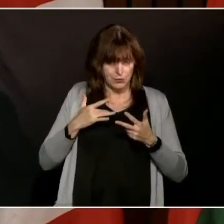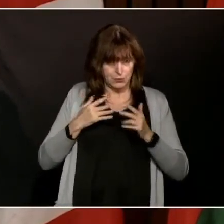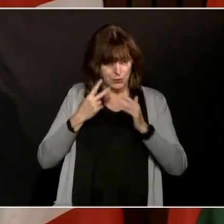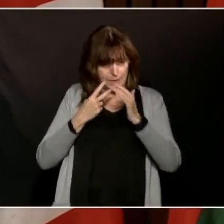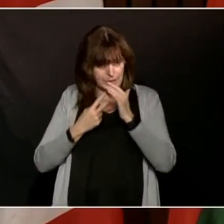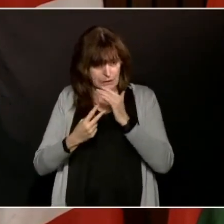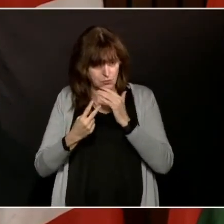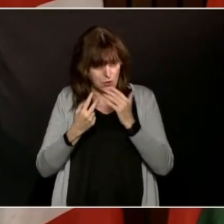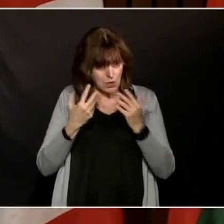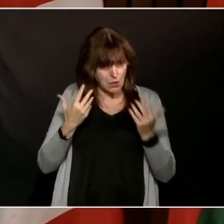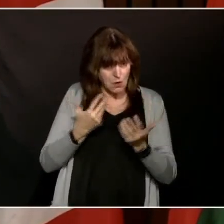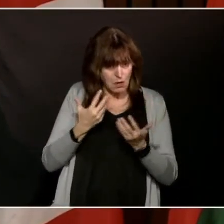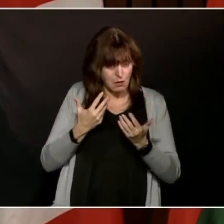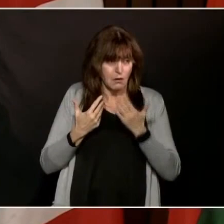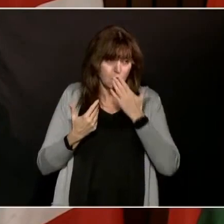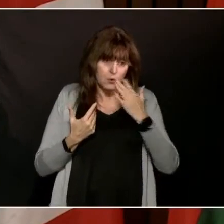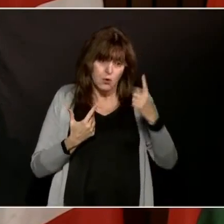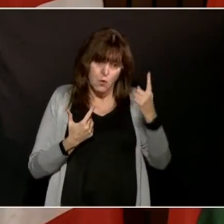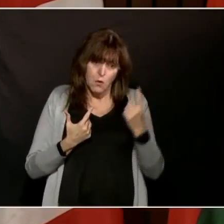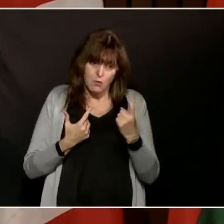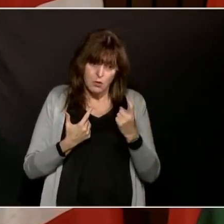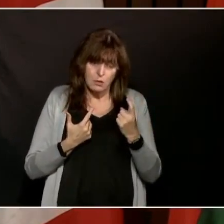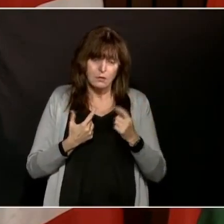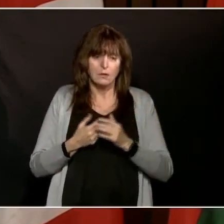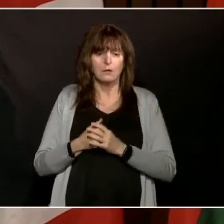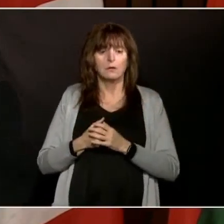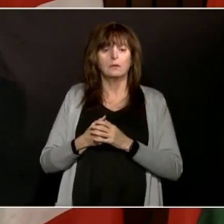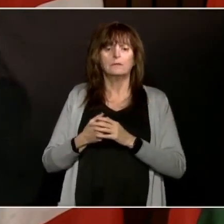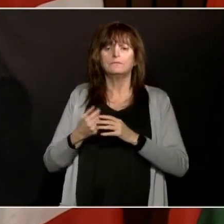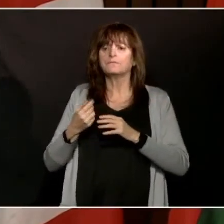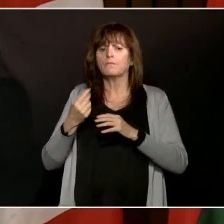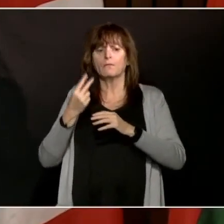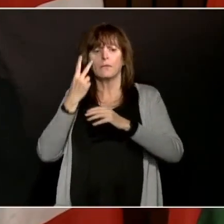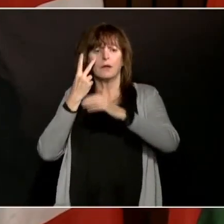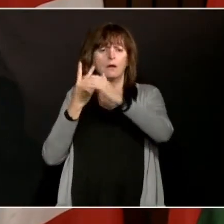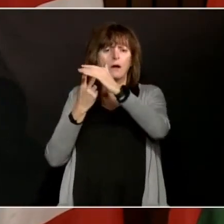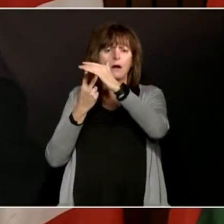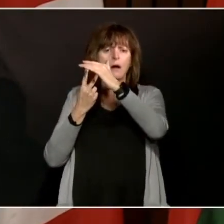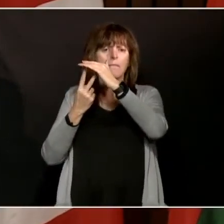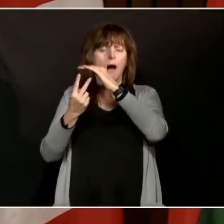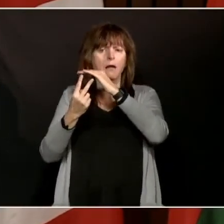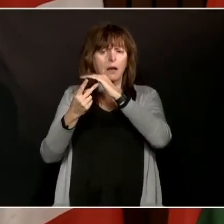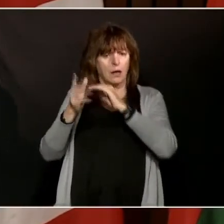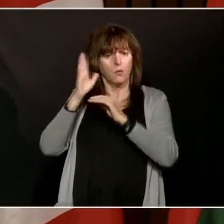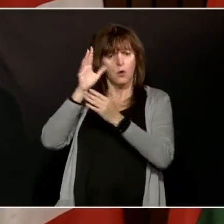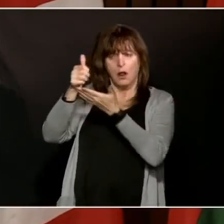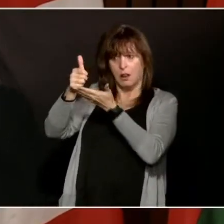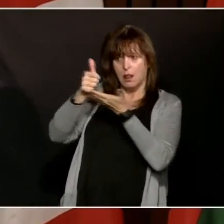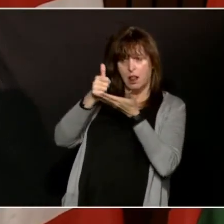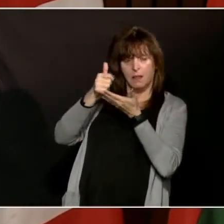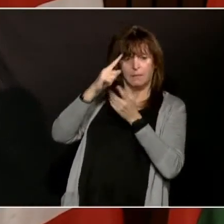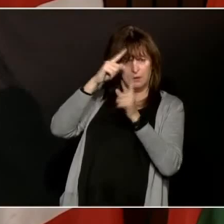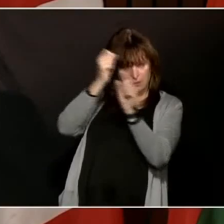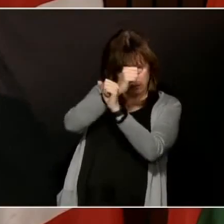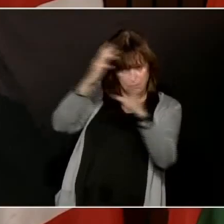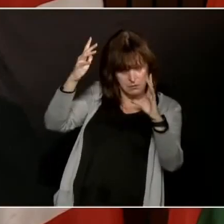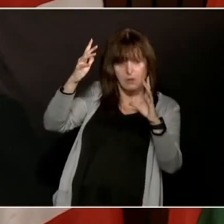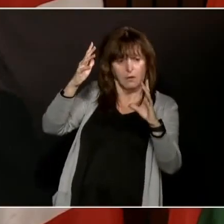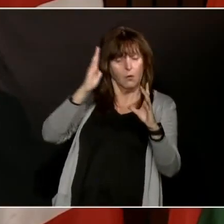the results from the modeling table will be extremely helpful. But I do think it warrants some